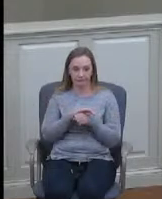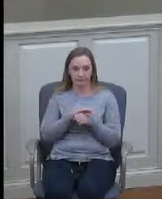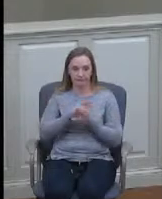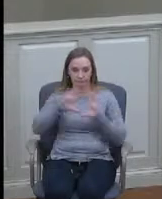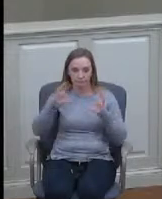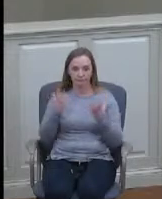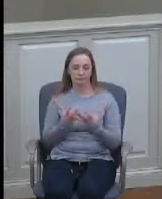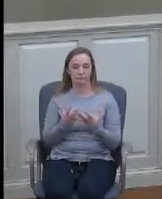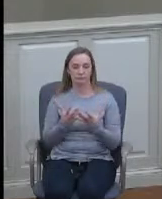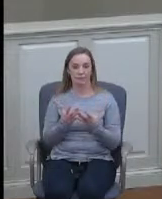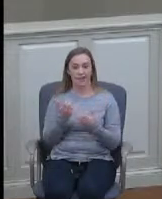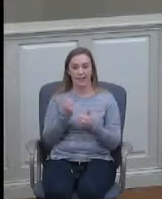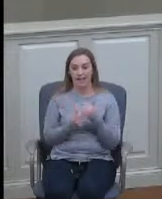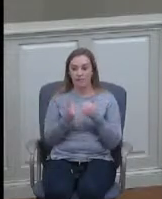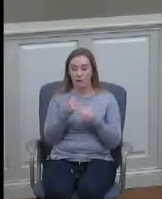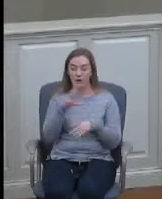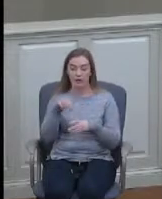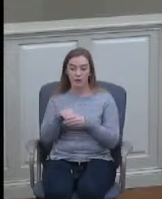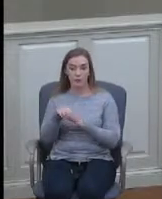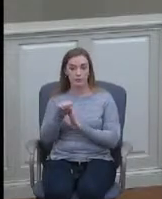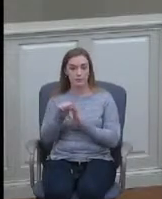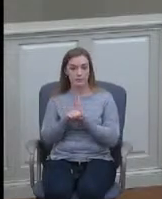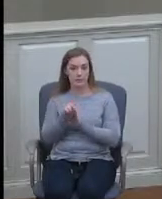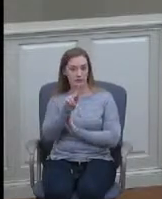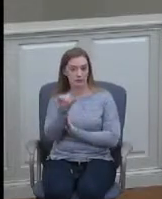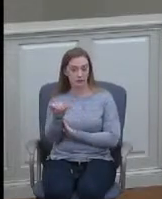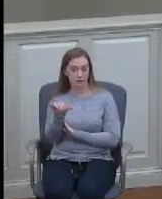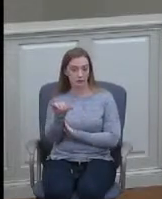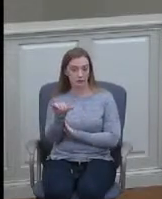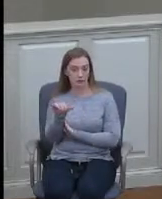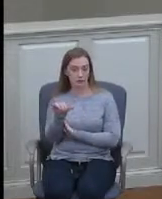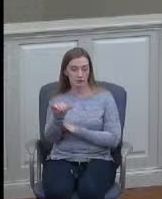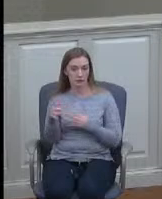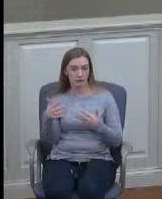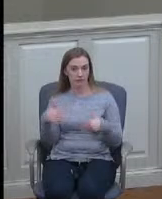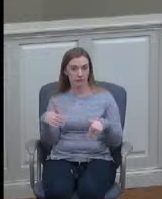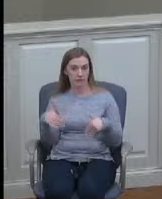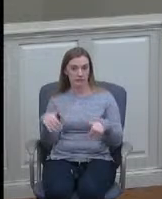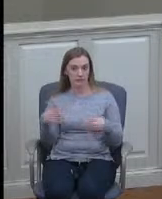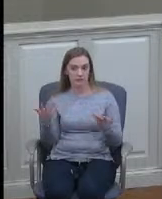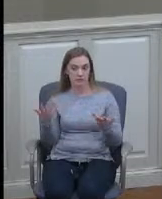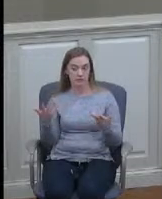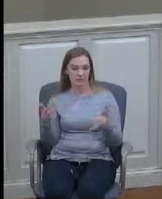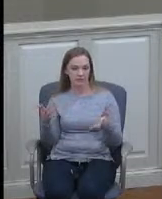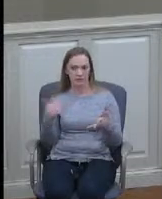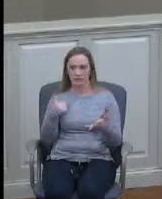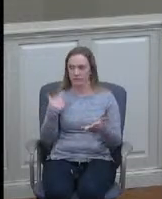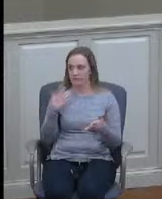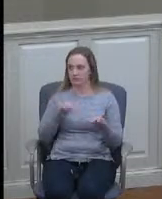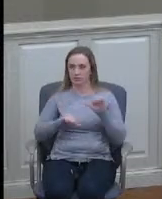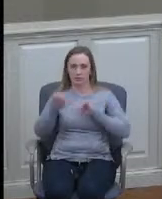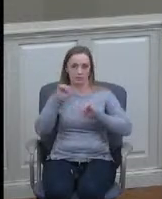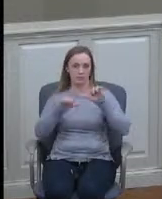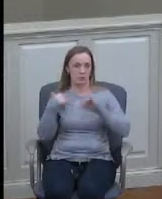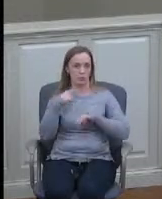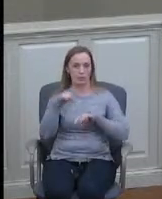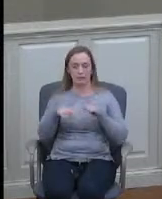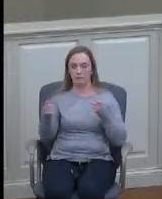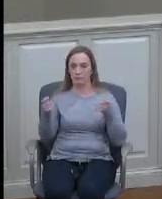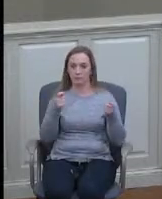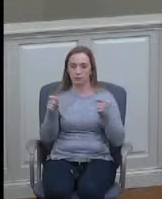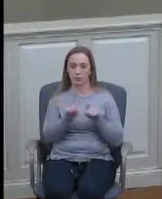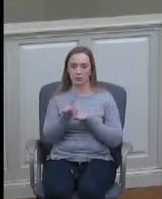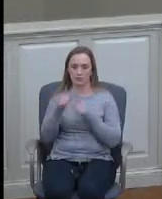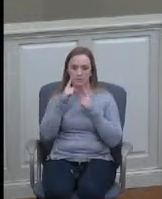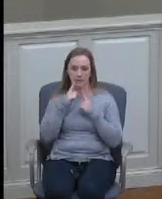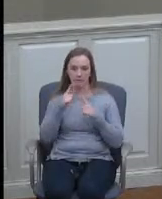including the state of Kentucky, has been caught with the inability to deal with it as effectively as you